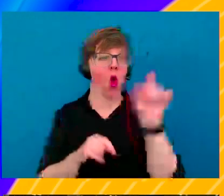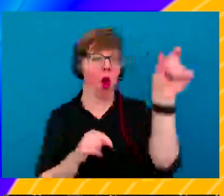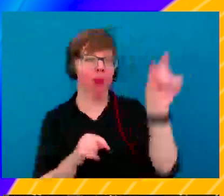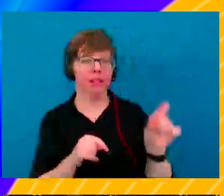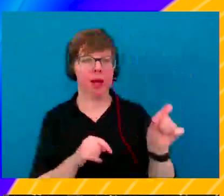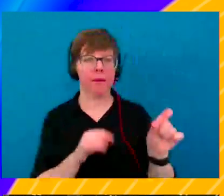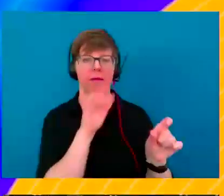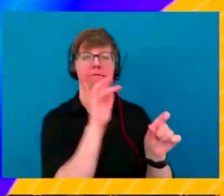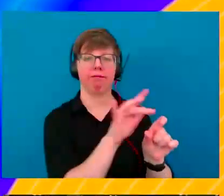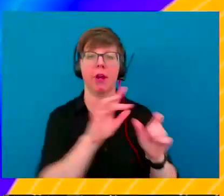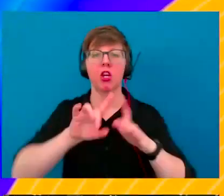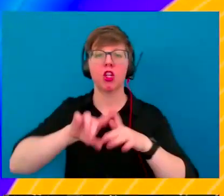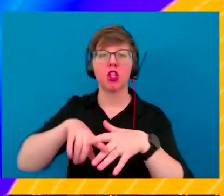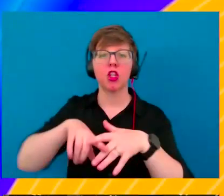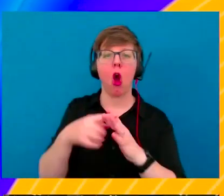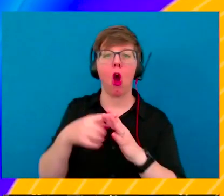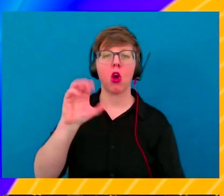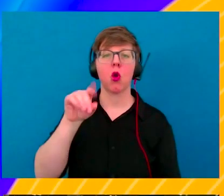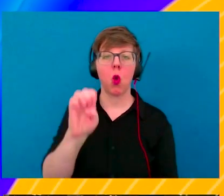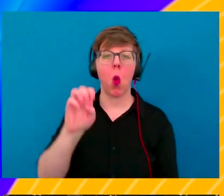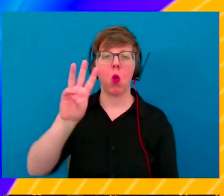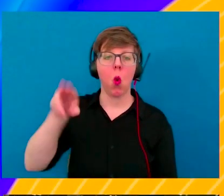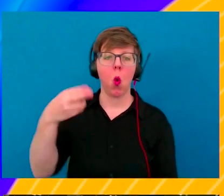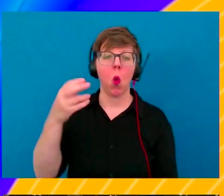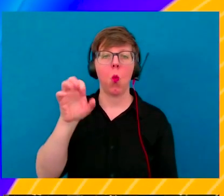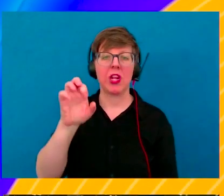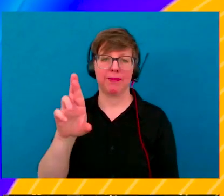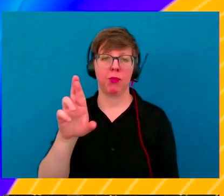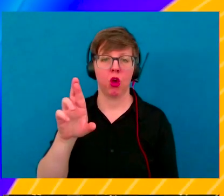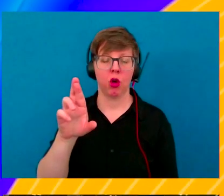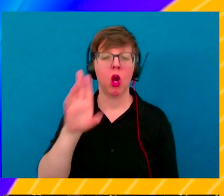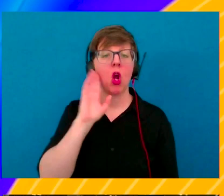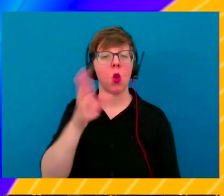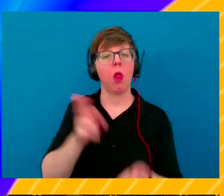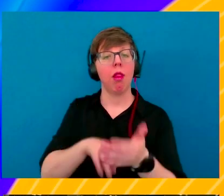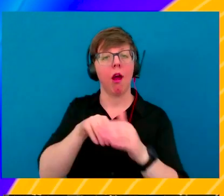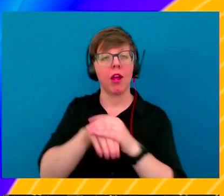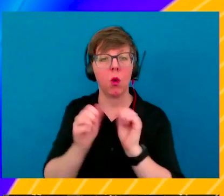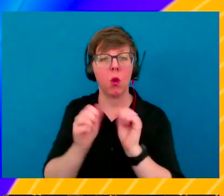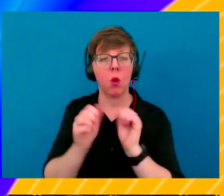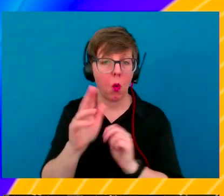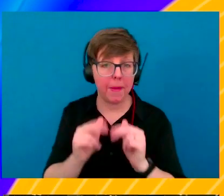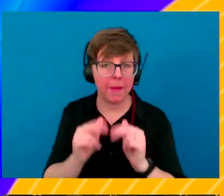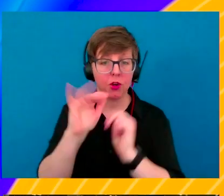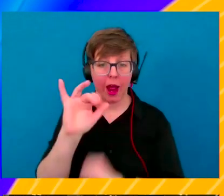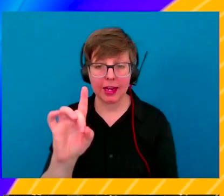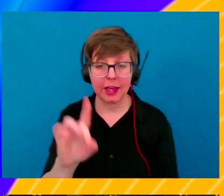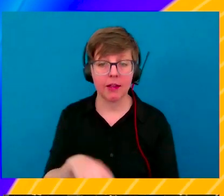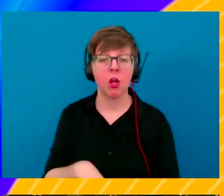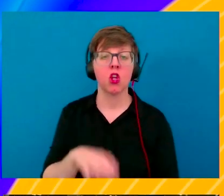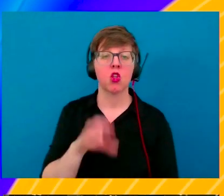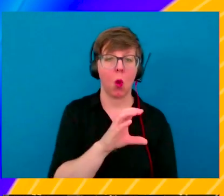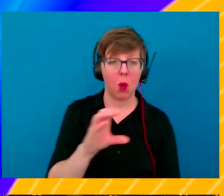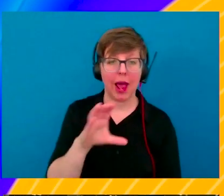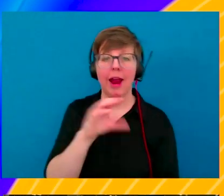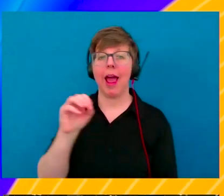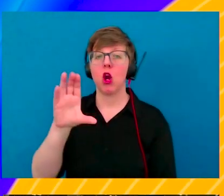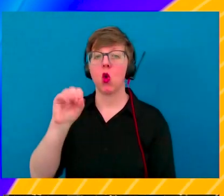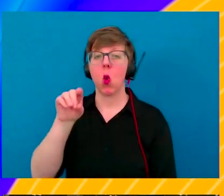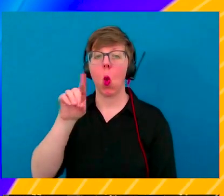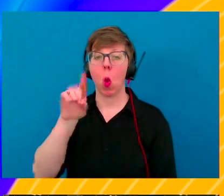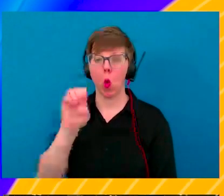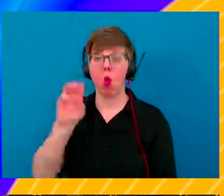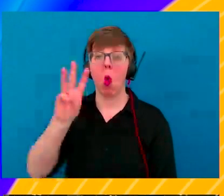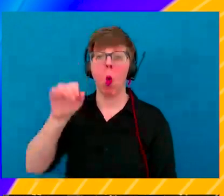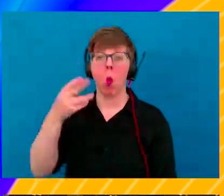on Code Whisperer. You're going to log in with your builder ID. CodeCatalyst and Code Whisperer both use builder IDs. okay. And I'm doing